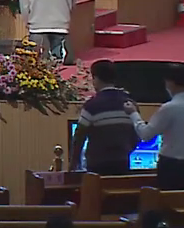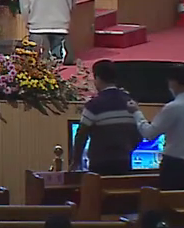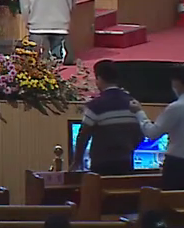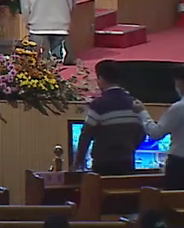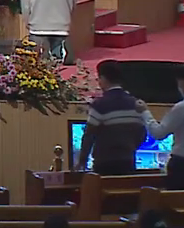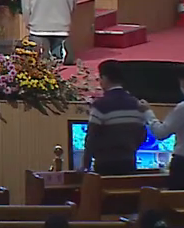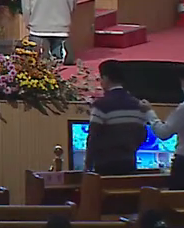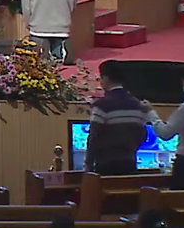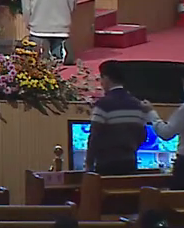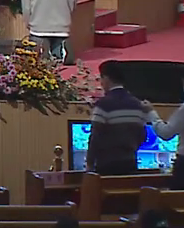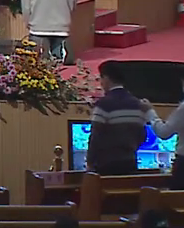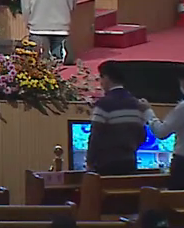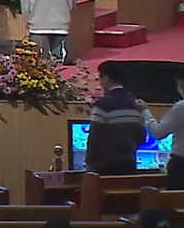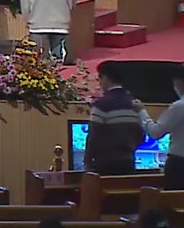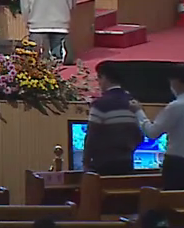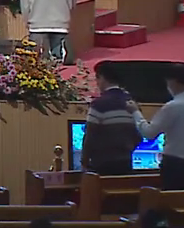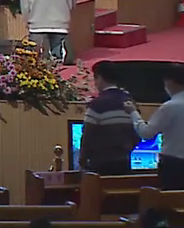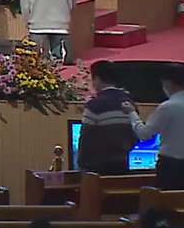foreign